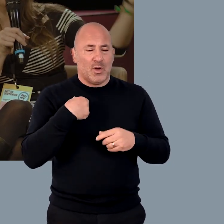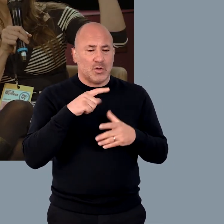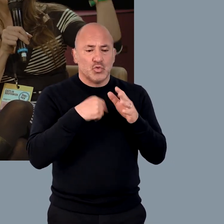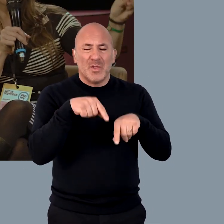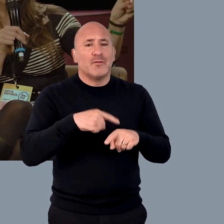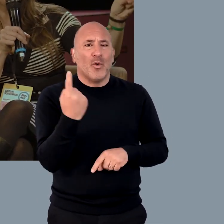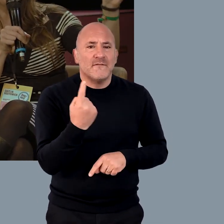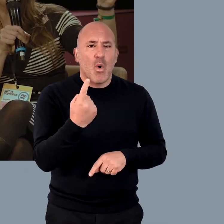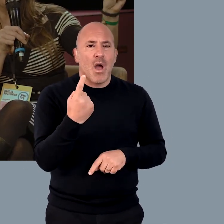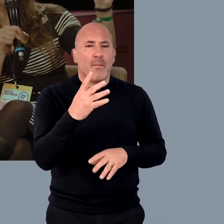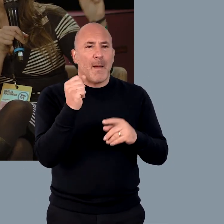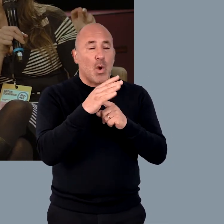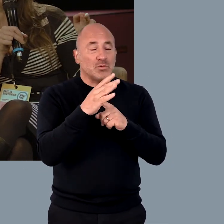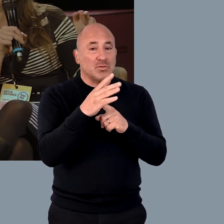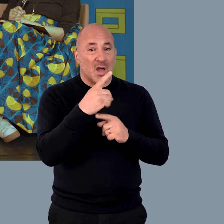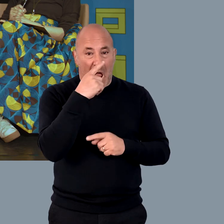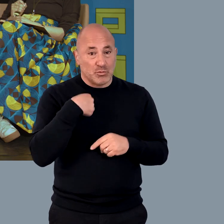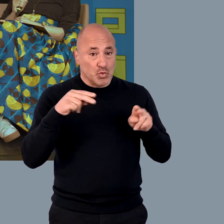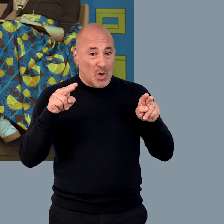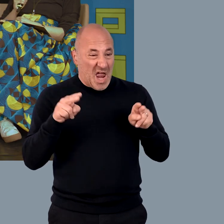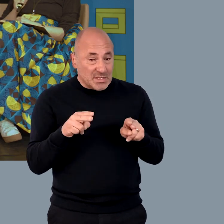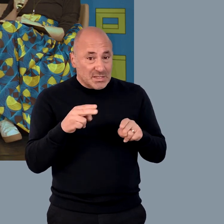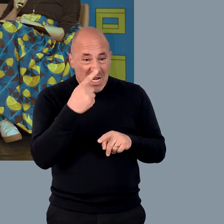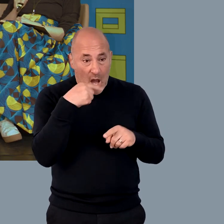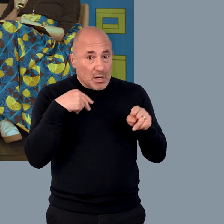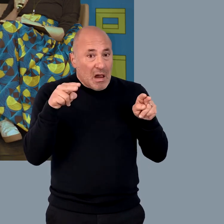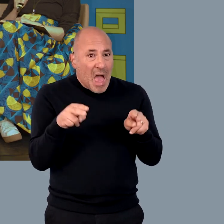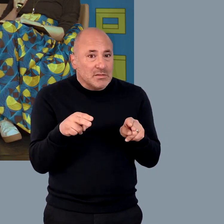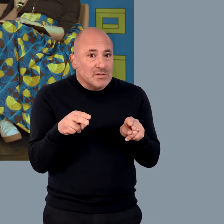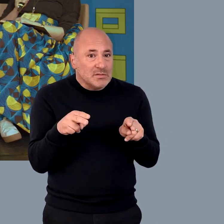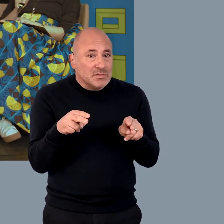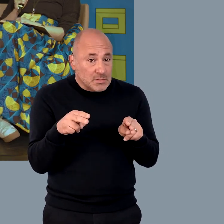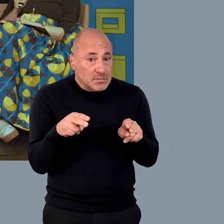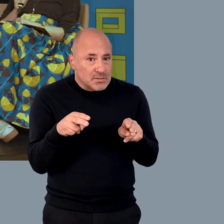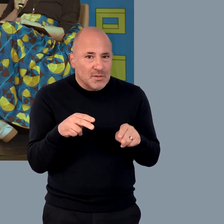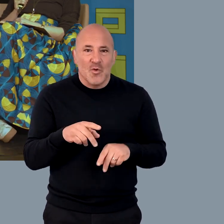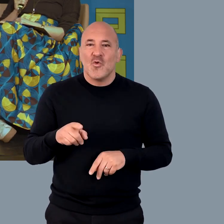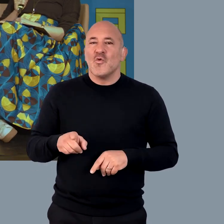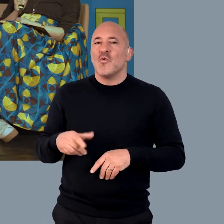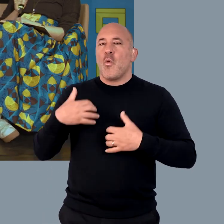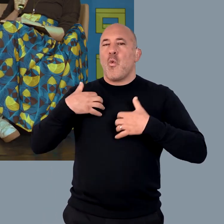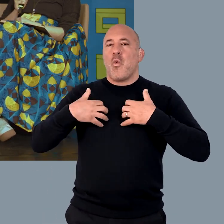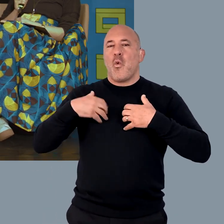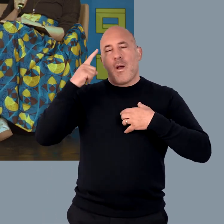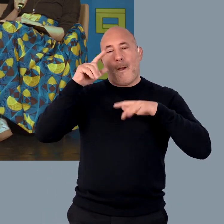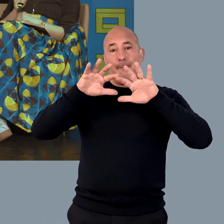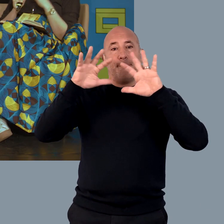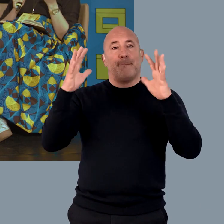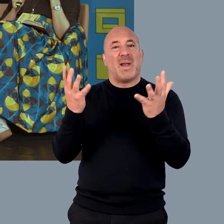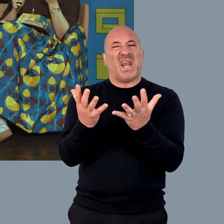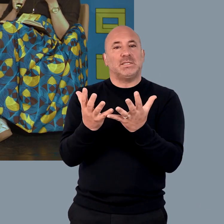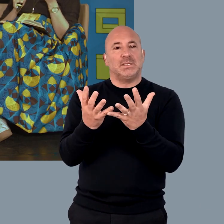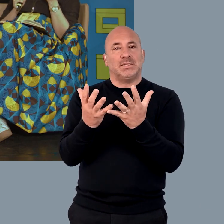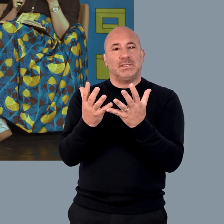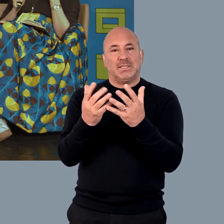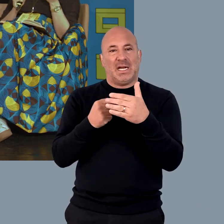it for, but most importantly, can we do less? Yes, can we do less? So I'm kind of quite interested in this idea of planetary boundaries and this